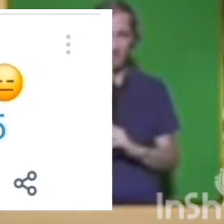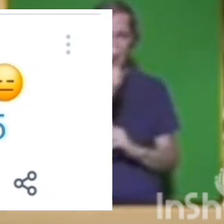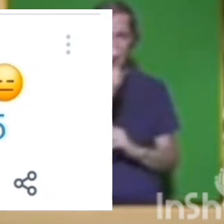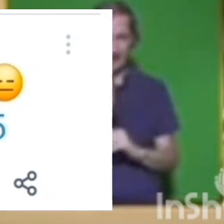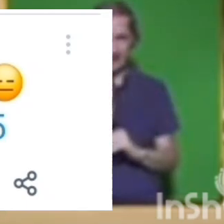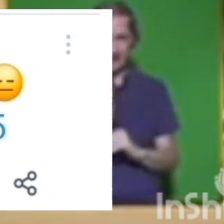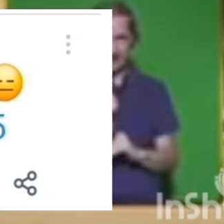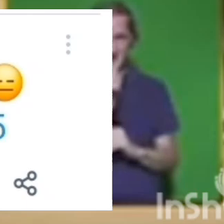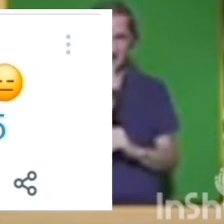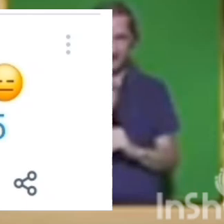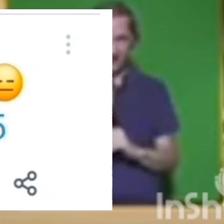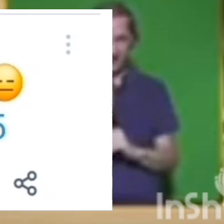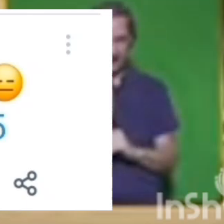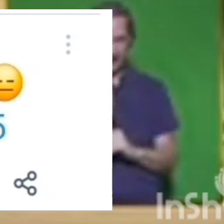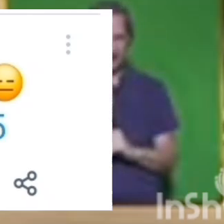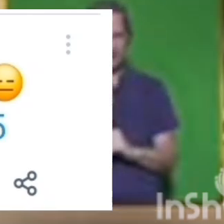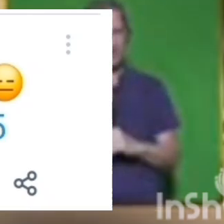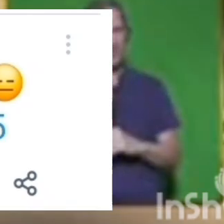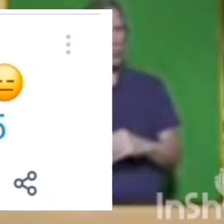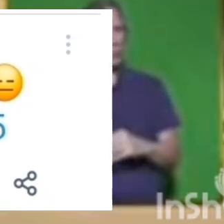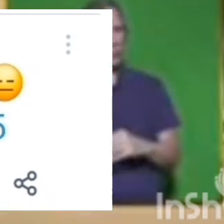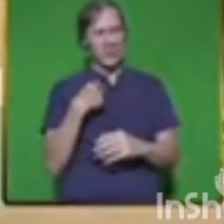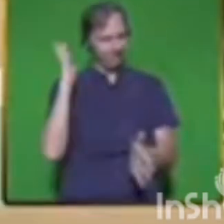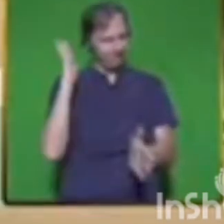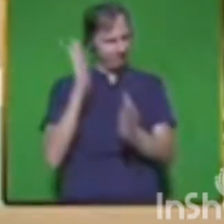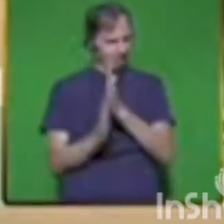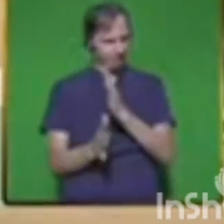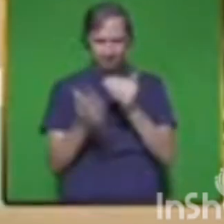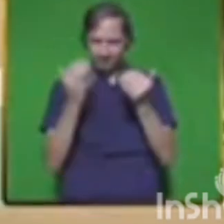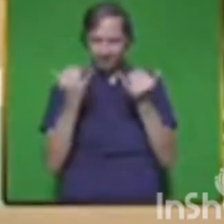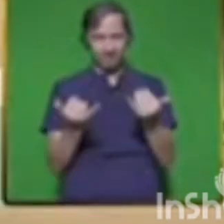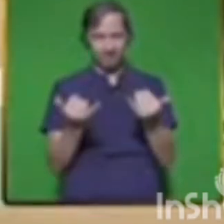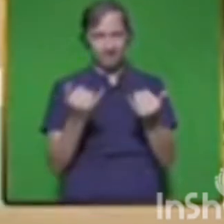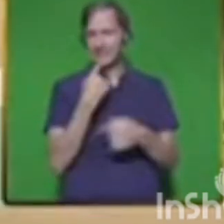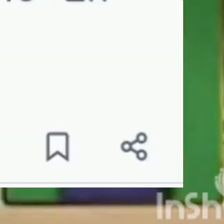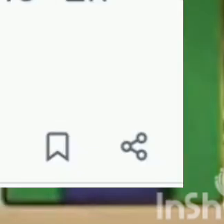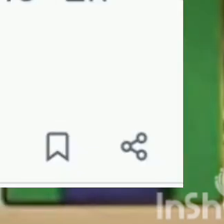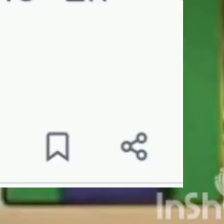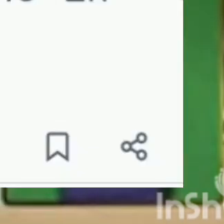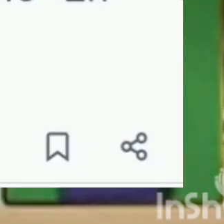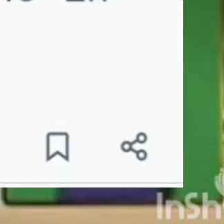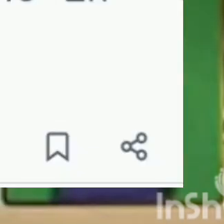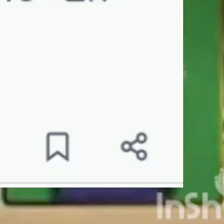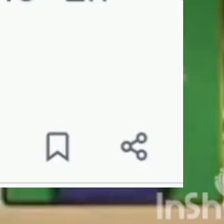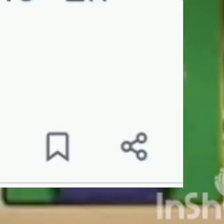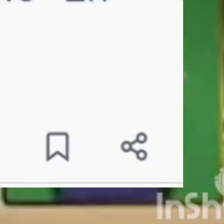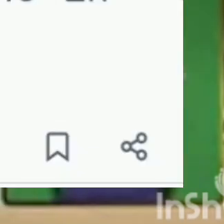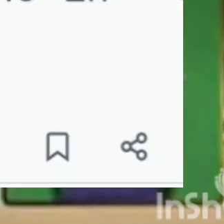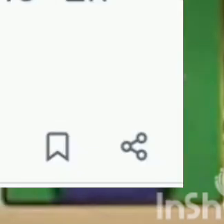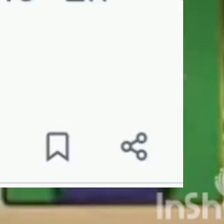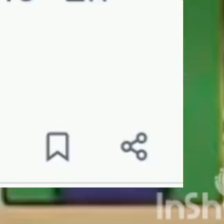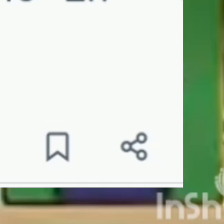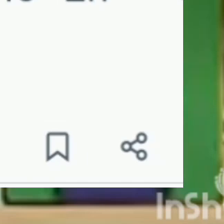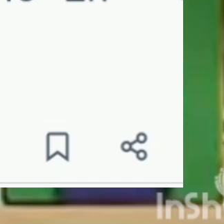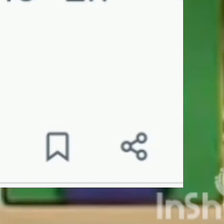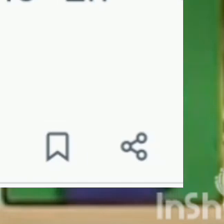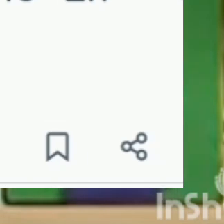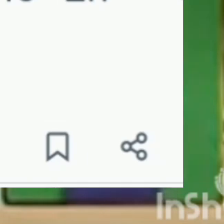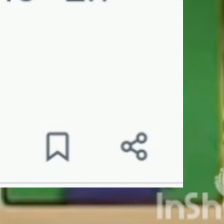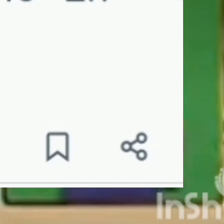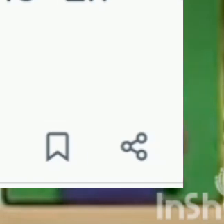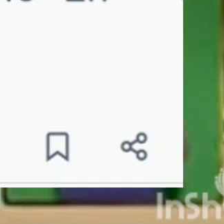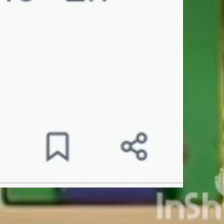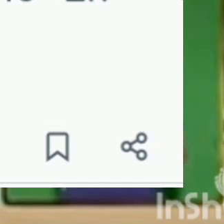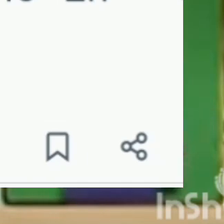VAT increase and adoption of the budget in Parliament, he took to the podium and continued to defend the ANC and the